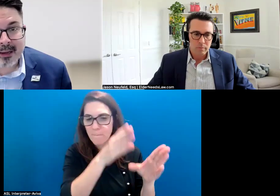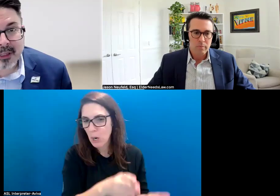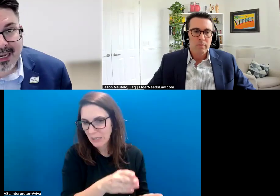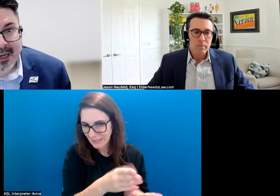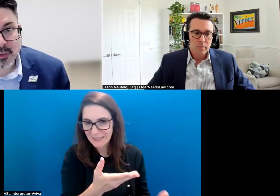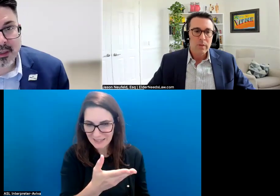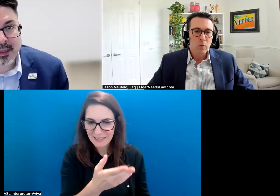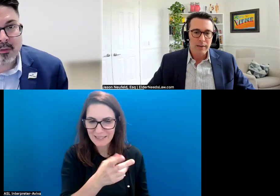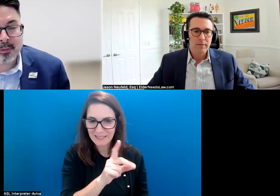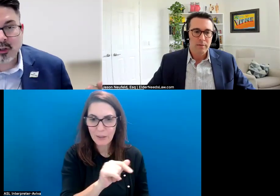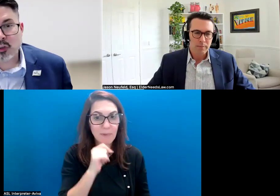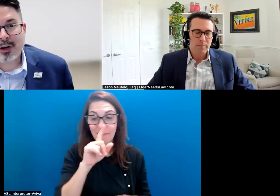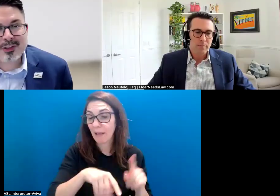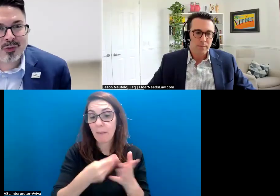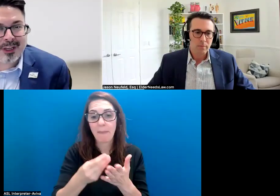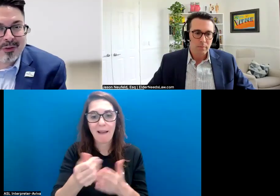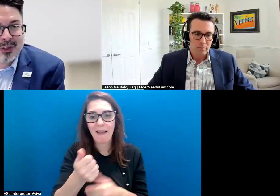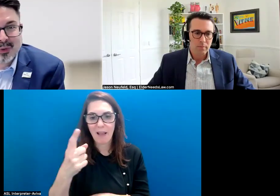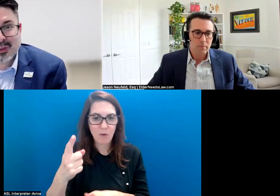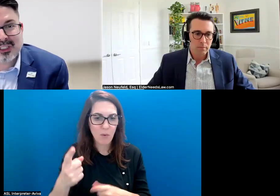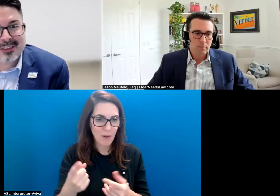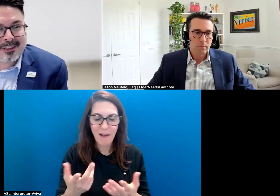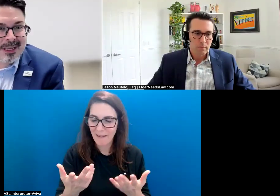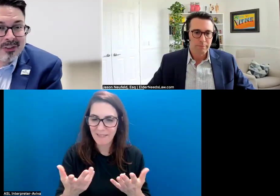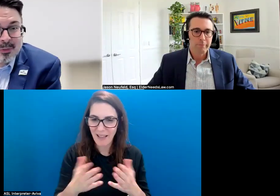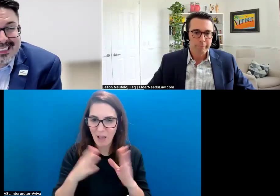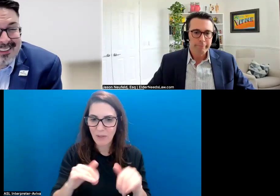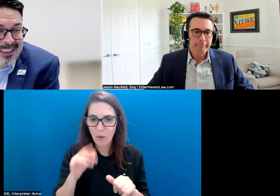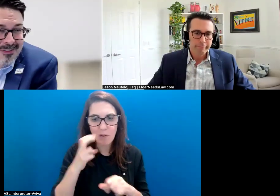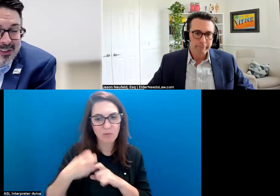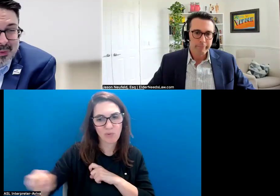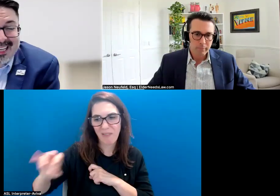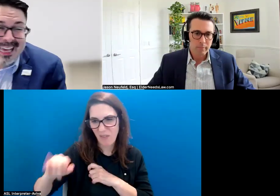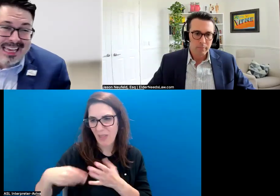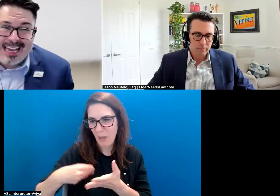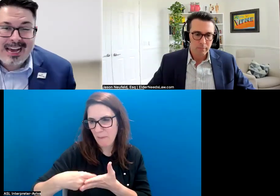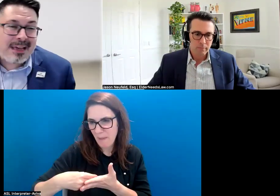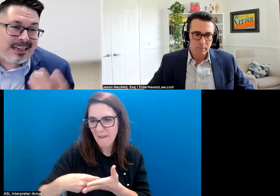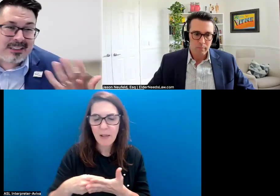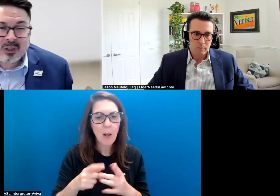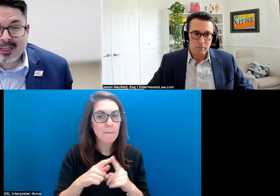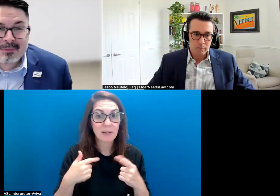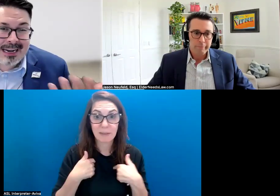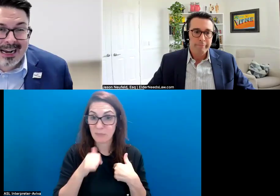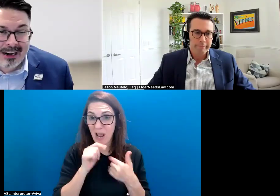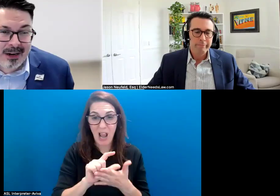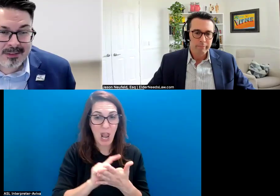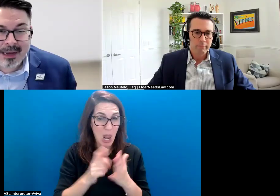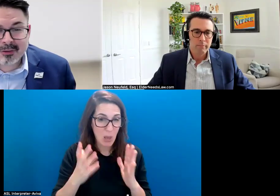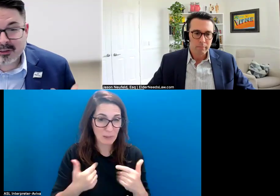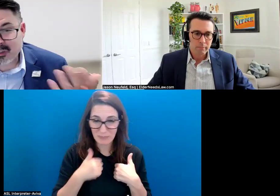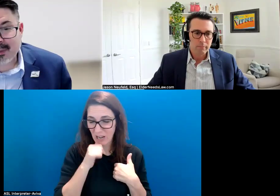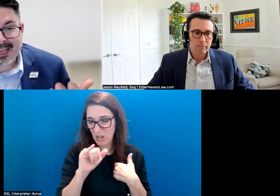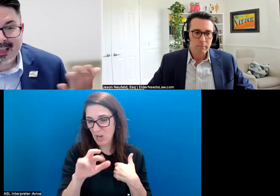in the family a house, right? That would be, transferring a resource to somebody else and almost giving the funds away. I'm not an attorney, I'm not an IRS,